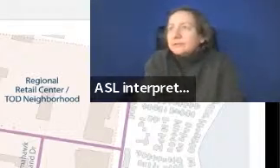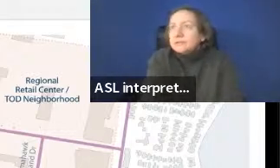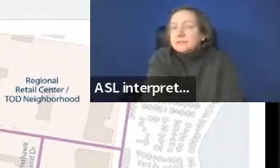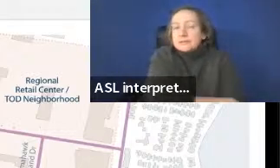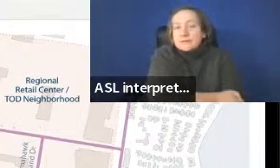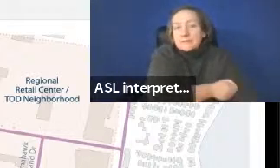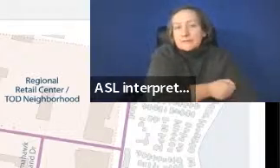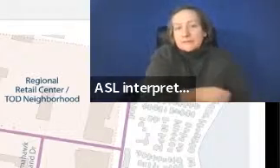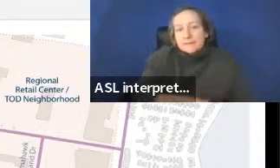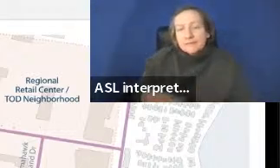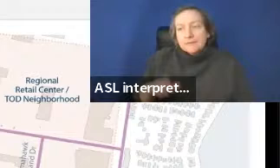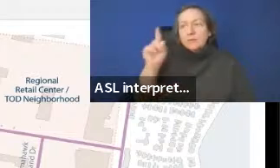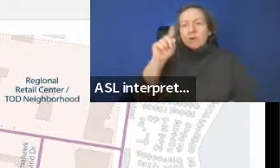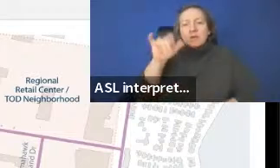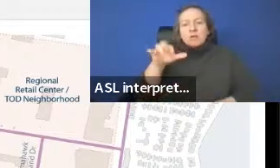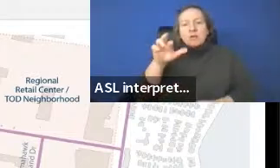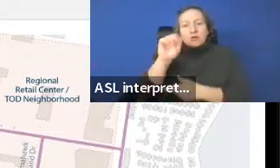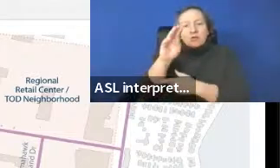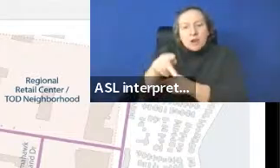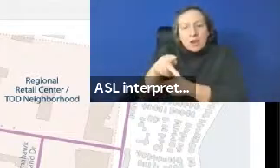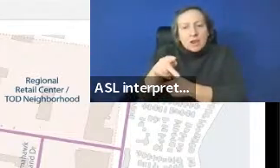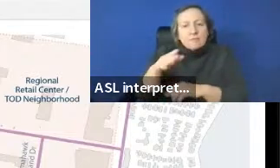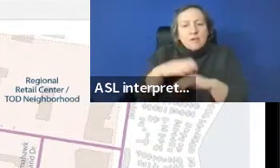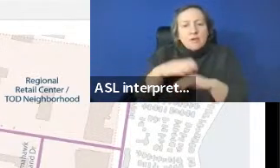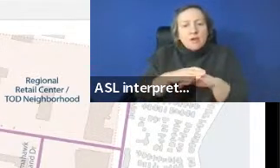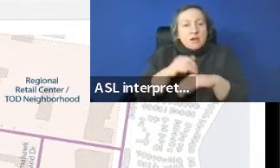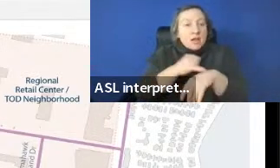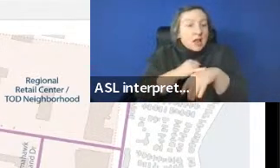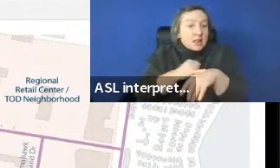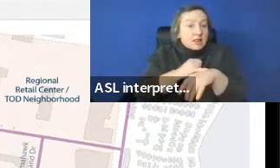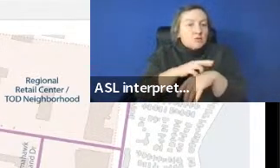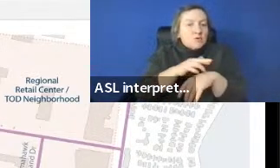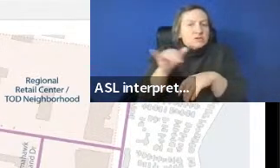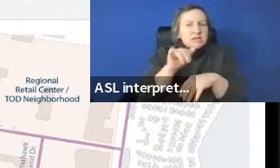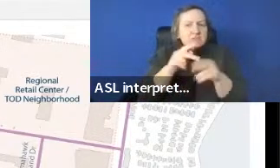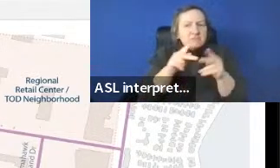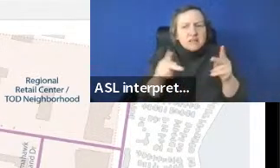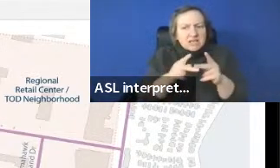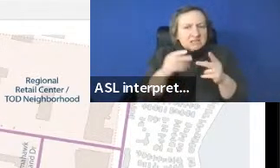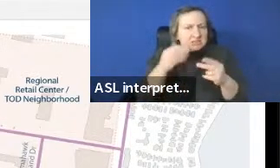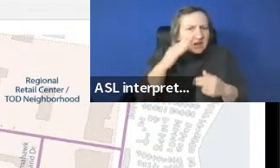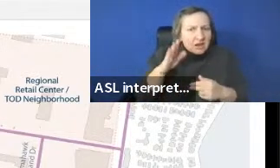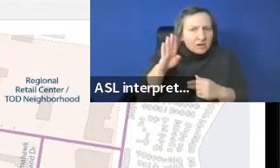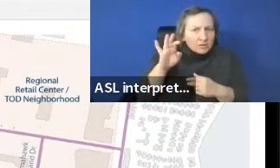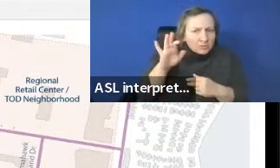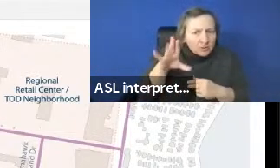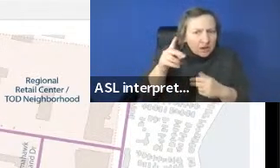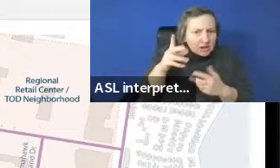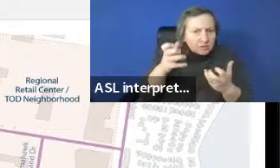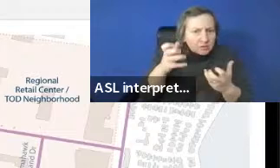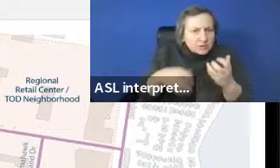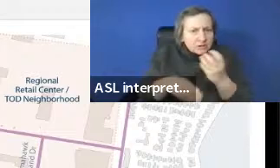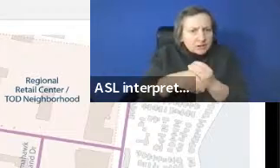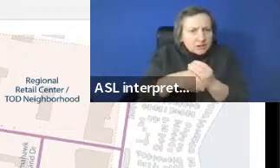location of where those ramps occur on the island are in the same location. I don't know, Brad, do you want to add to